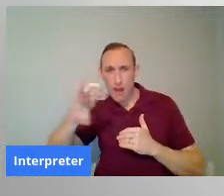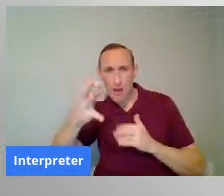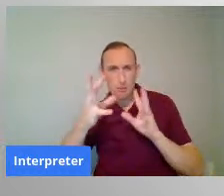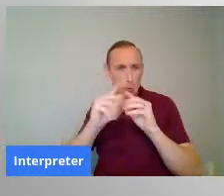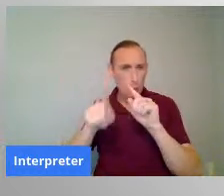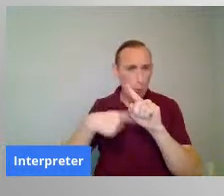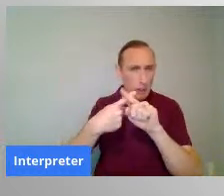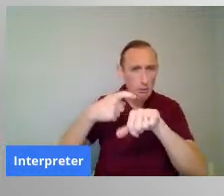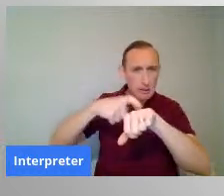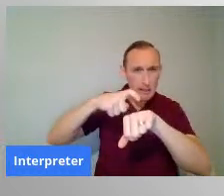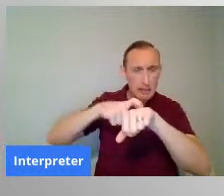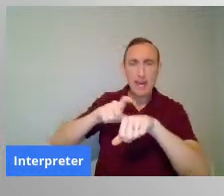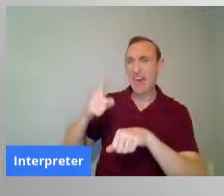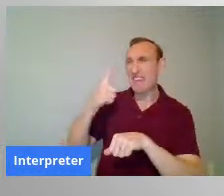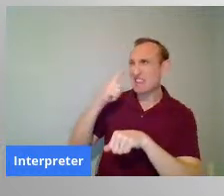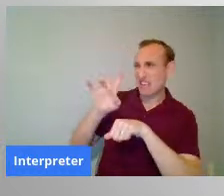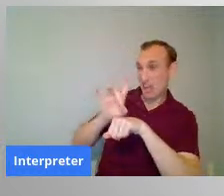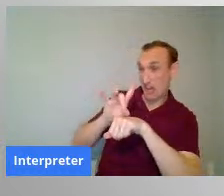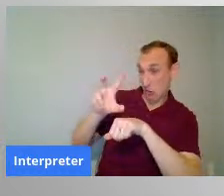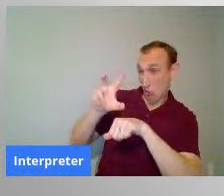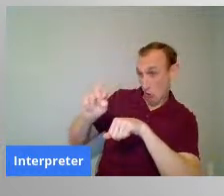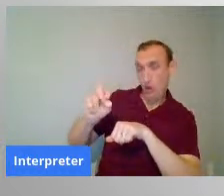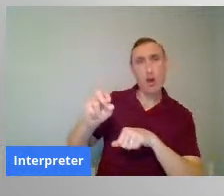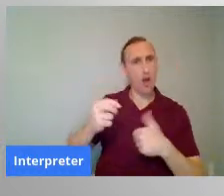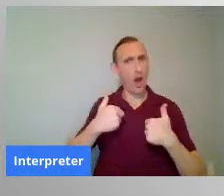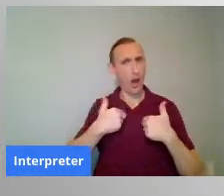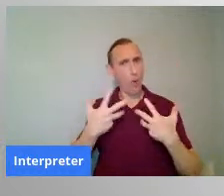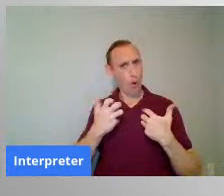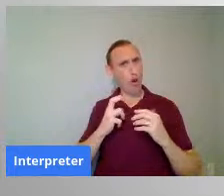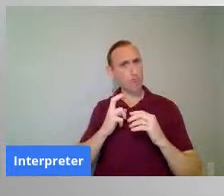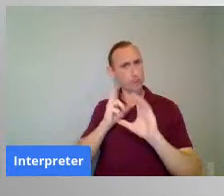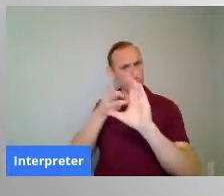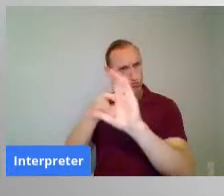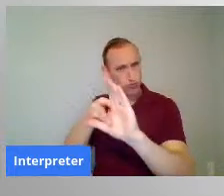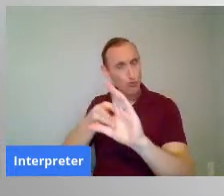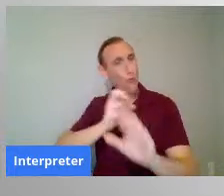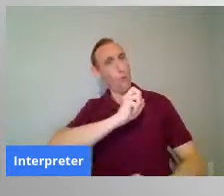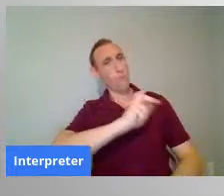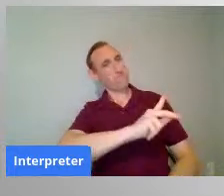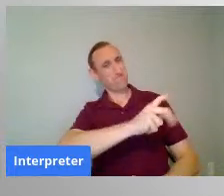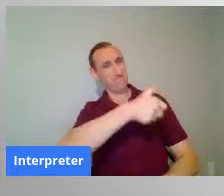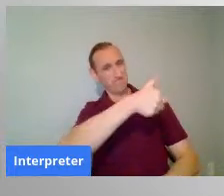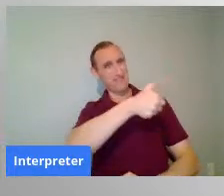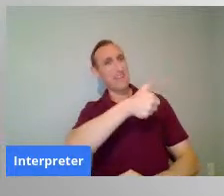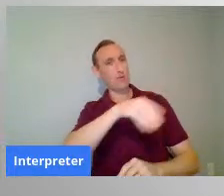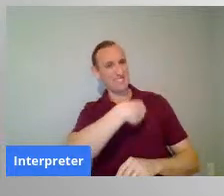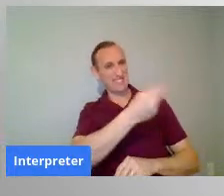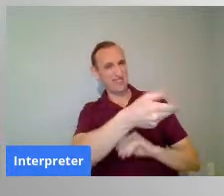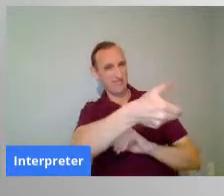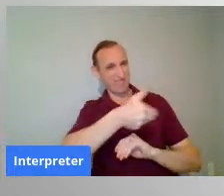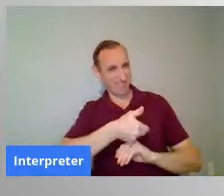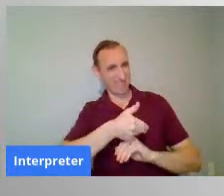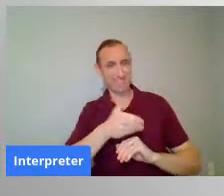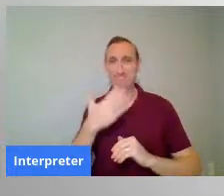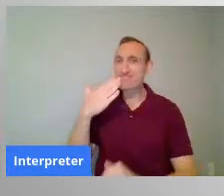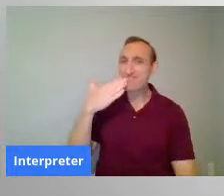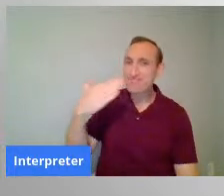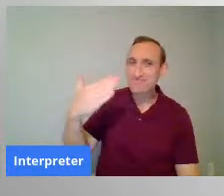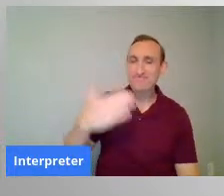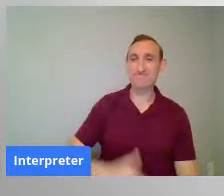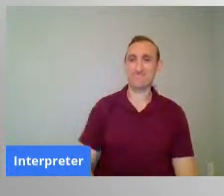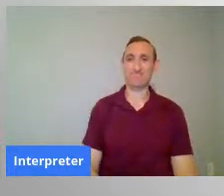we start at 8:30. I'd like to participate. Okay, get you an invitation. Thank you.